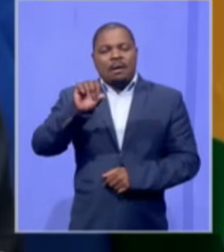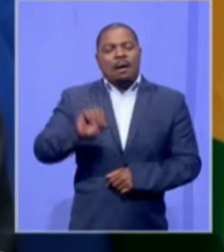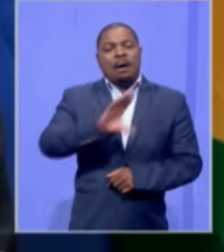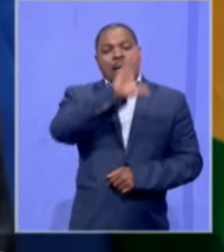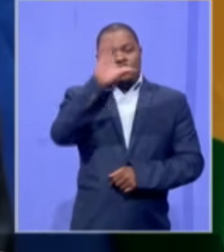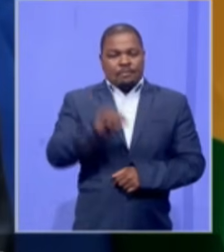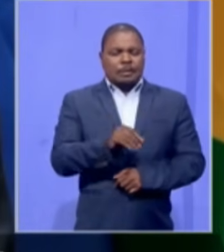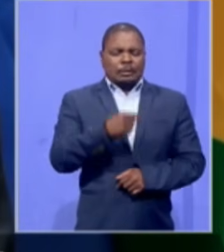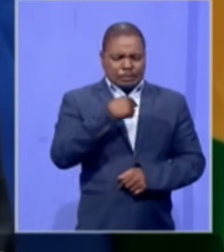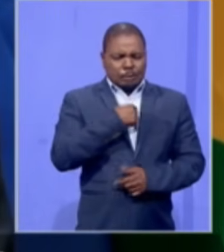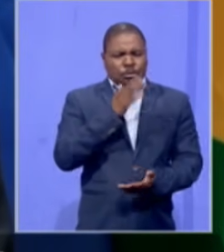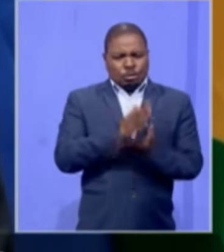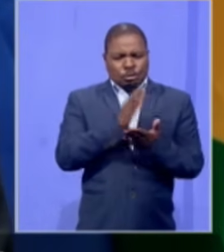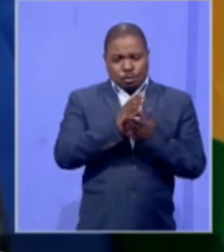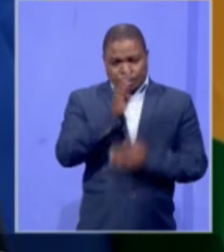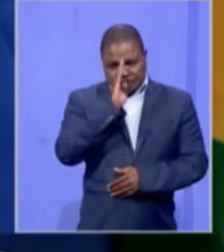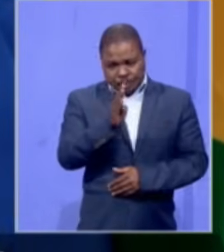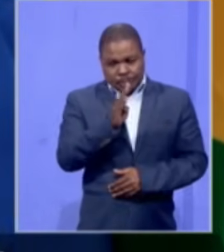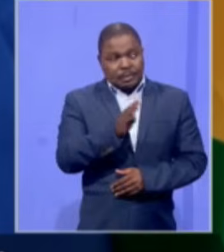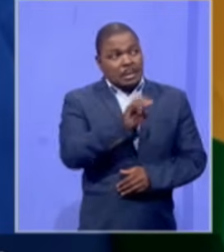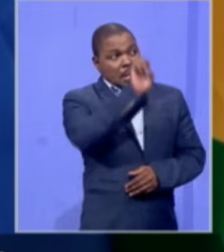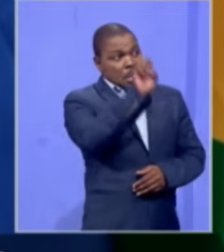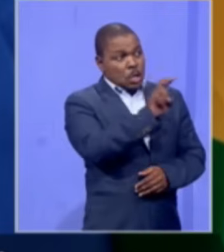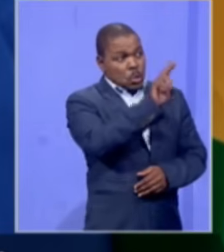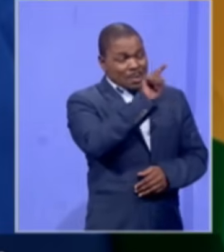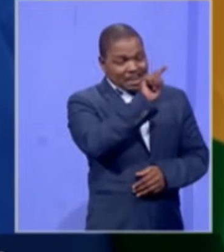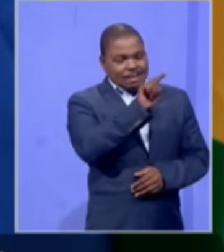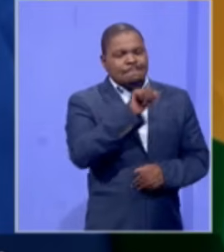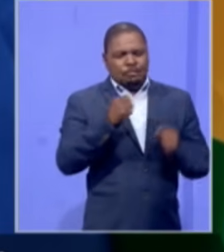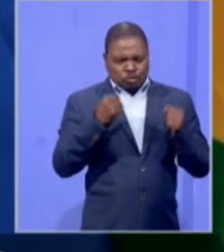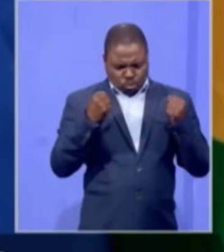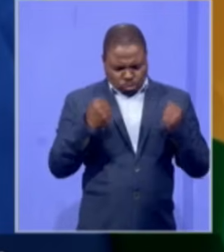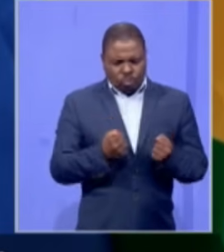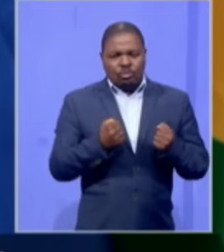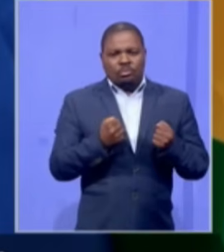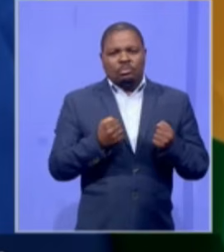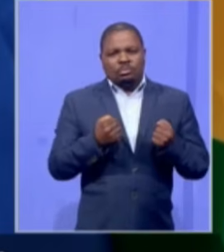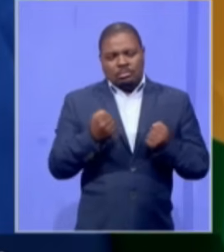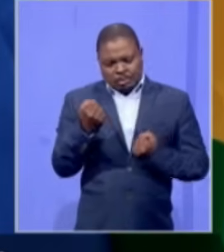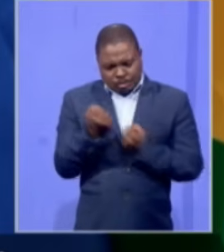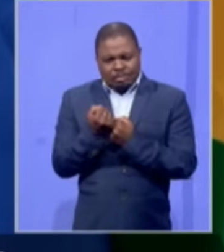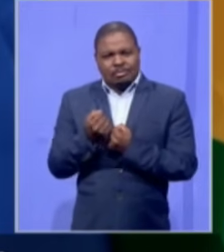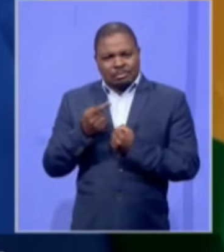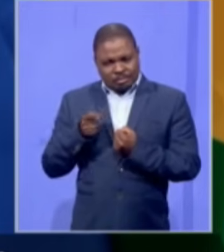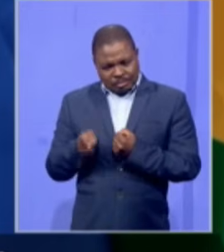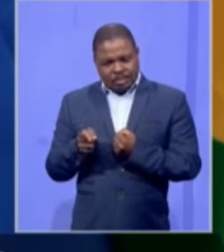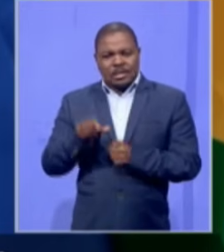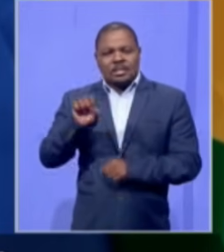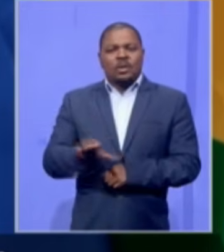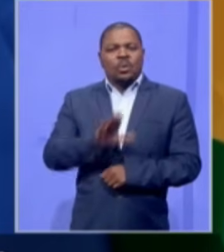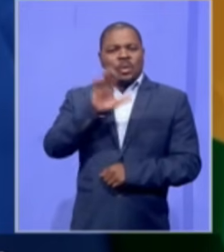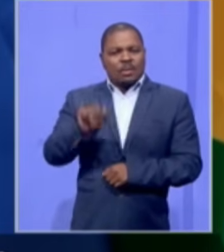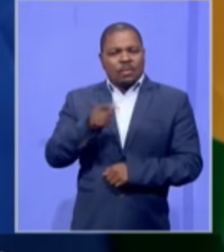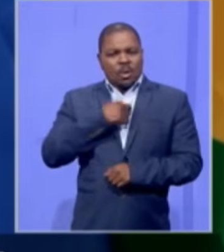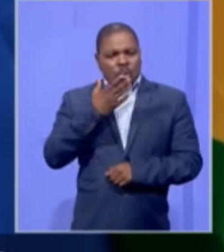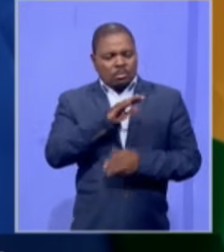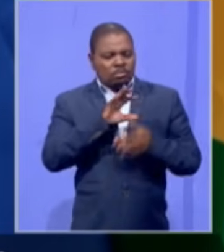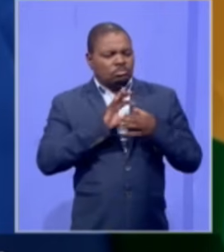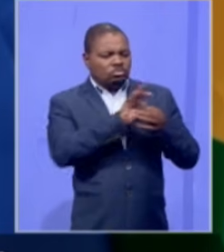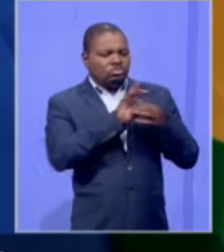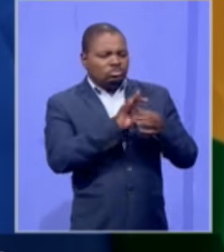assure you that the EU stands firmly behind your efforts to strengthen multilateralism